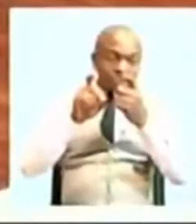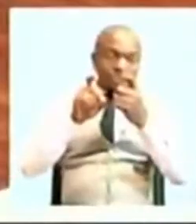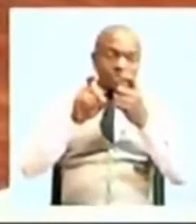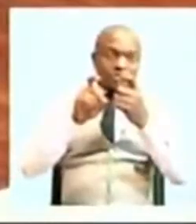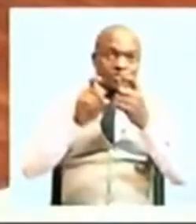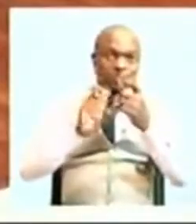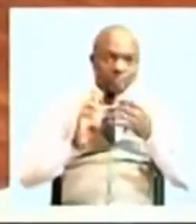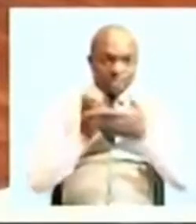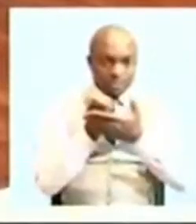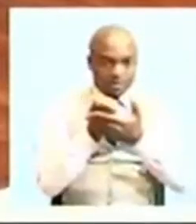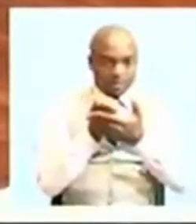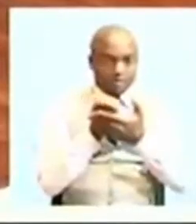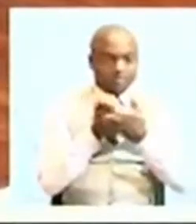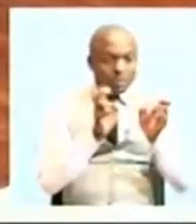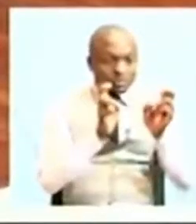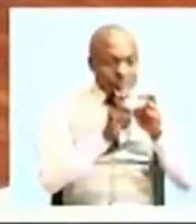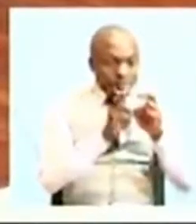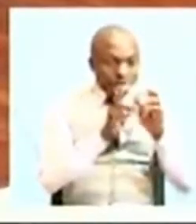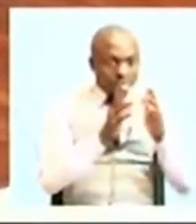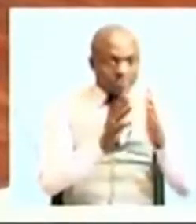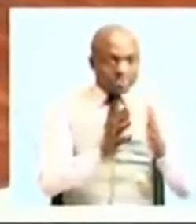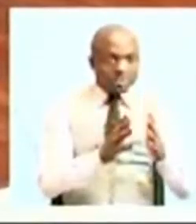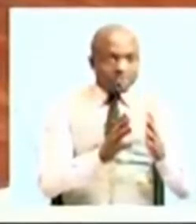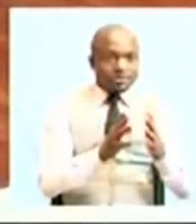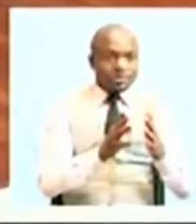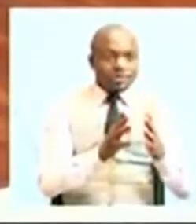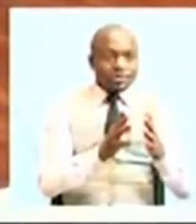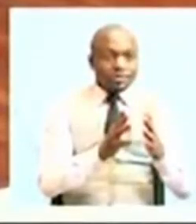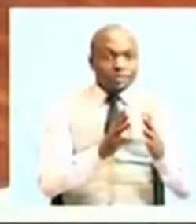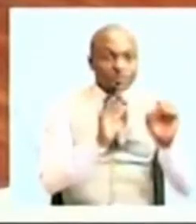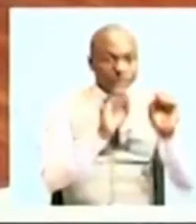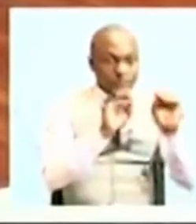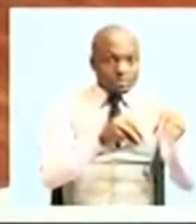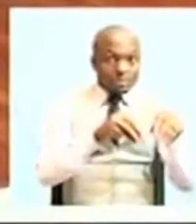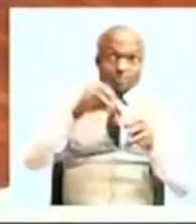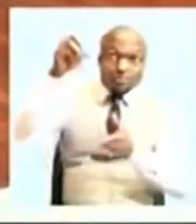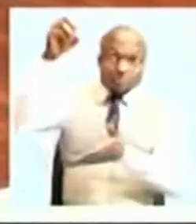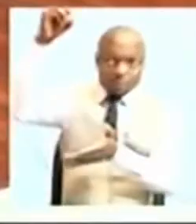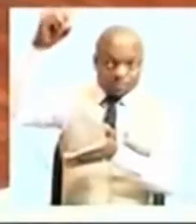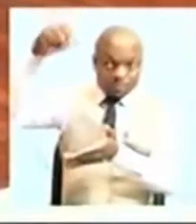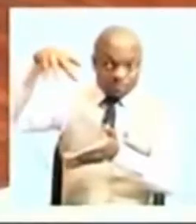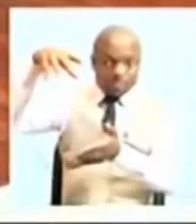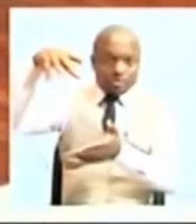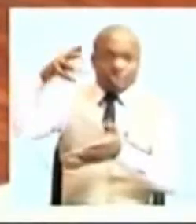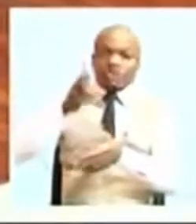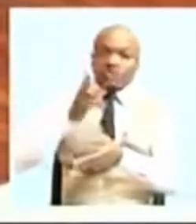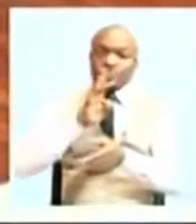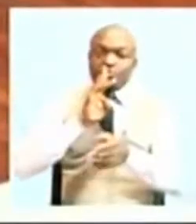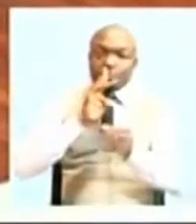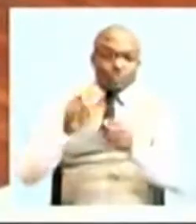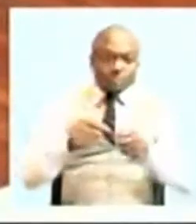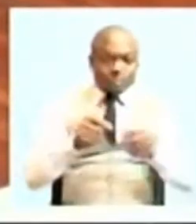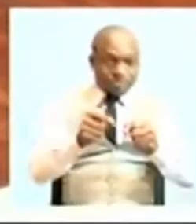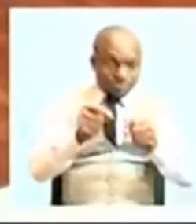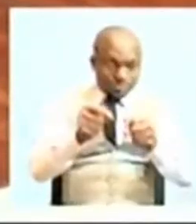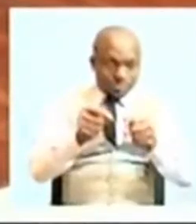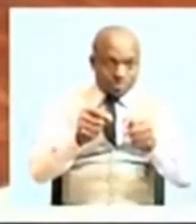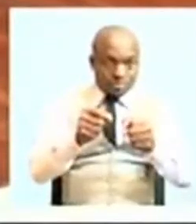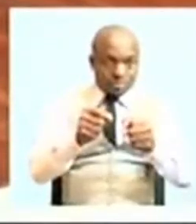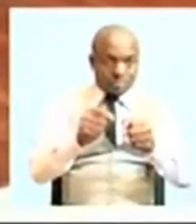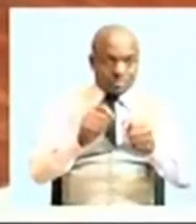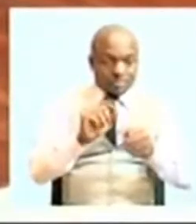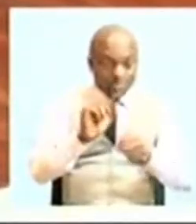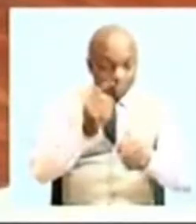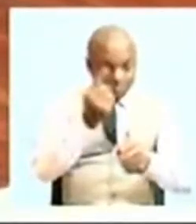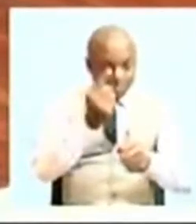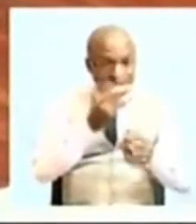the engagement of contractors for the installation of solar mechanized water systems. The initial procurement attempt failed due to